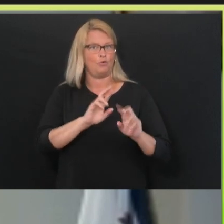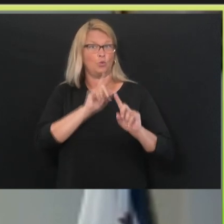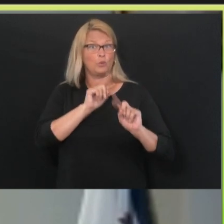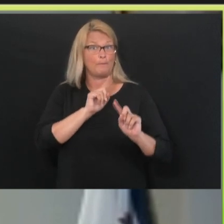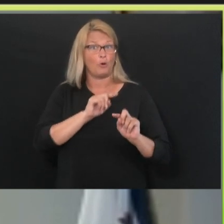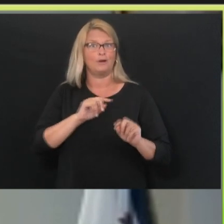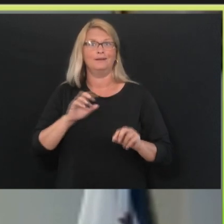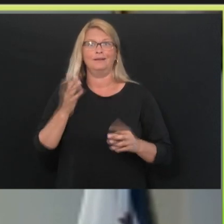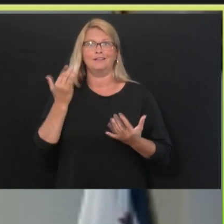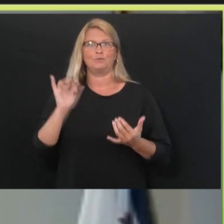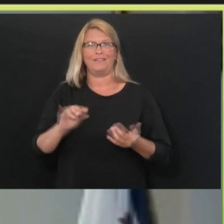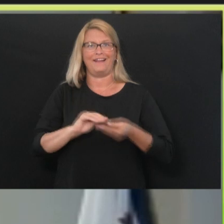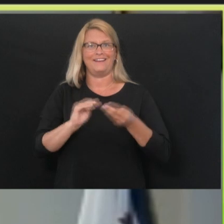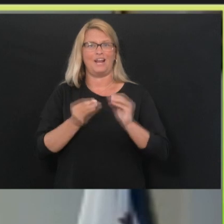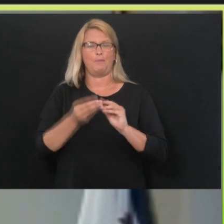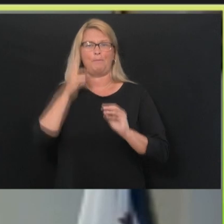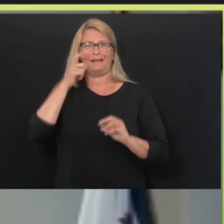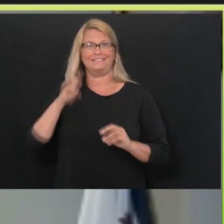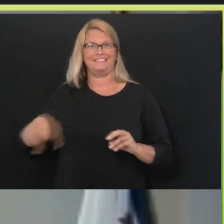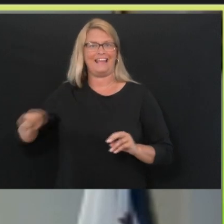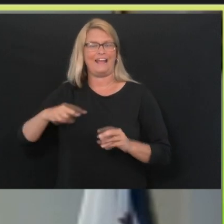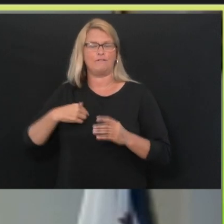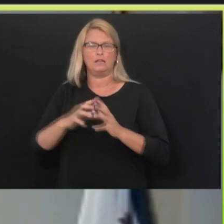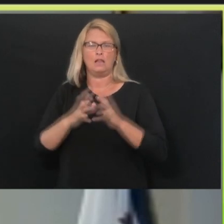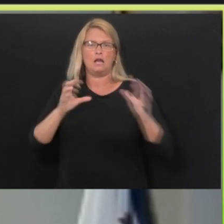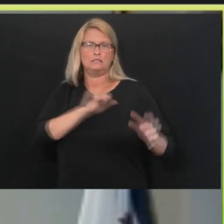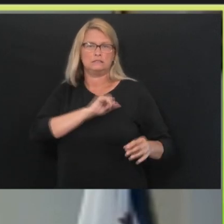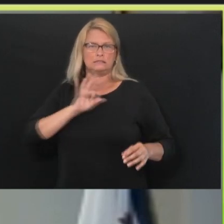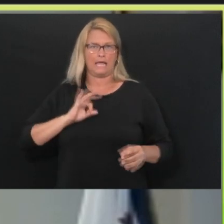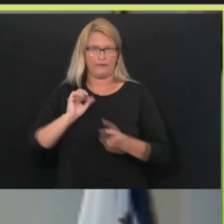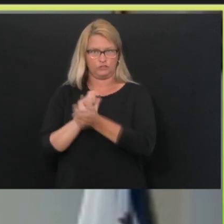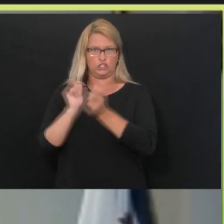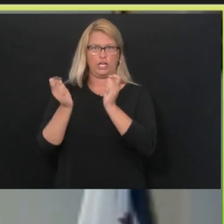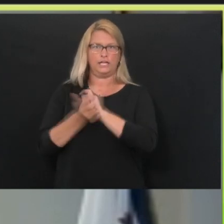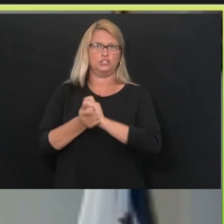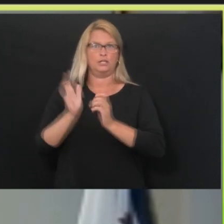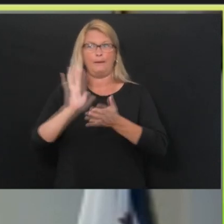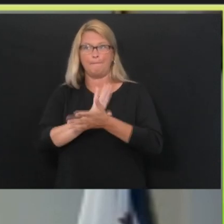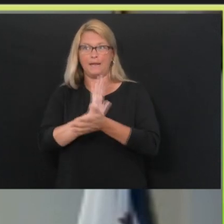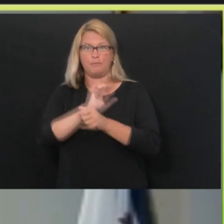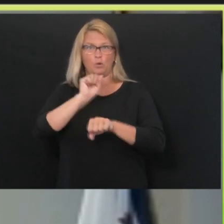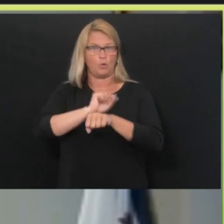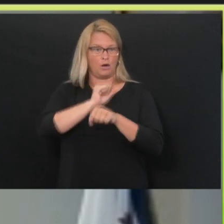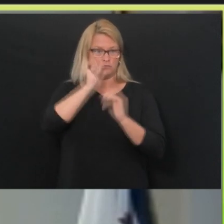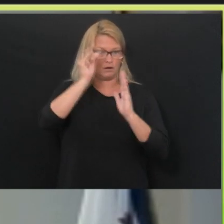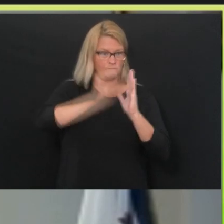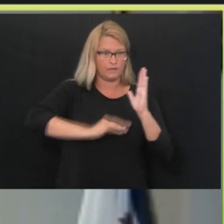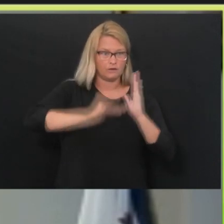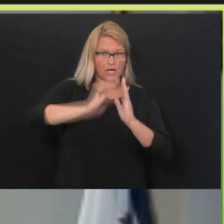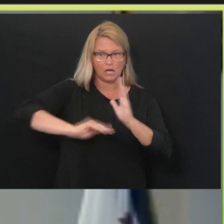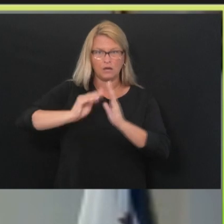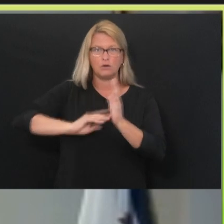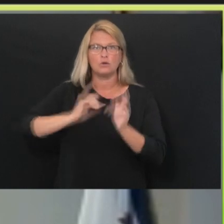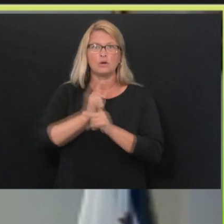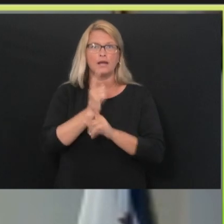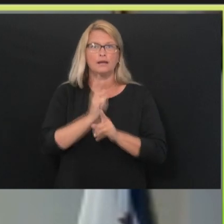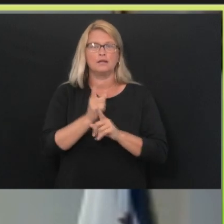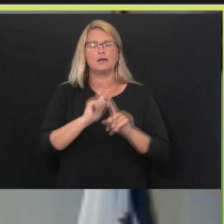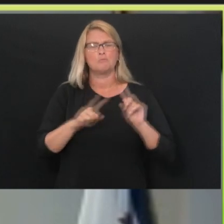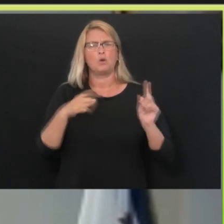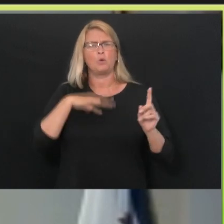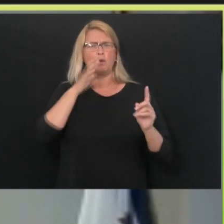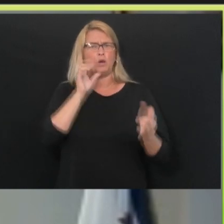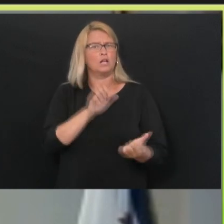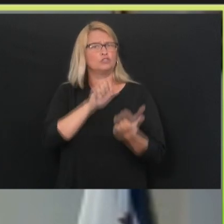it's a matter of personnel changes, getting paperwork out there, and so forth. But if there's more questions, we're going to be trying to address